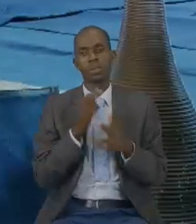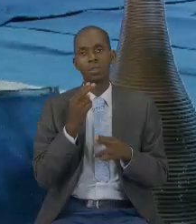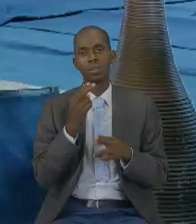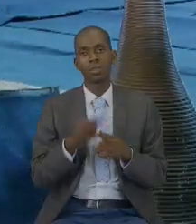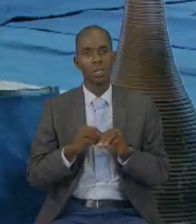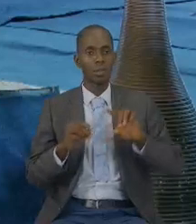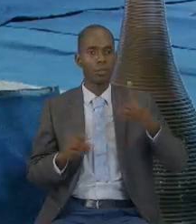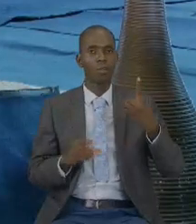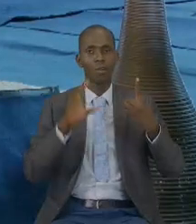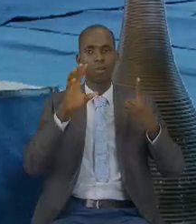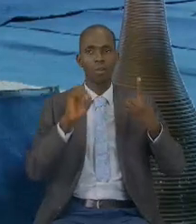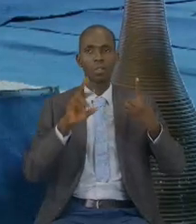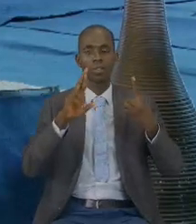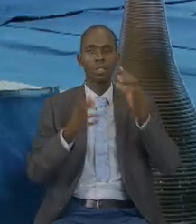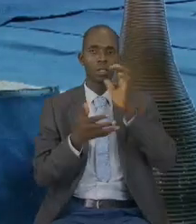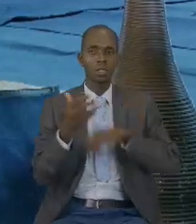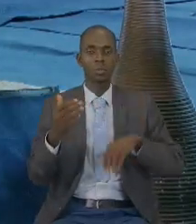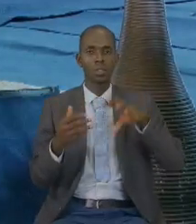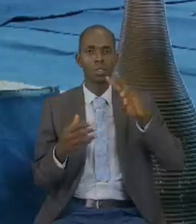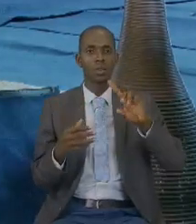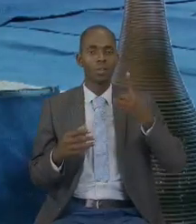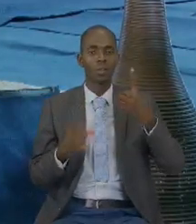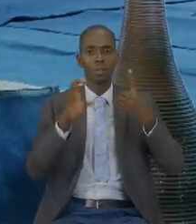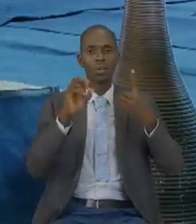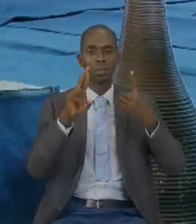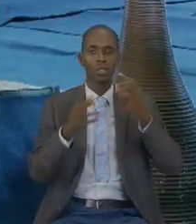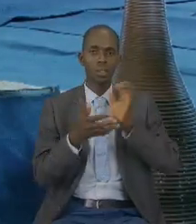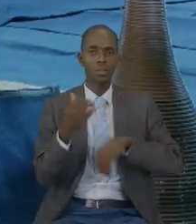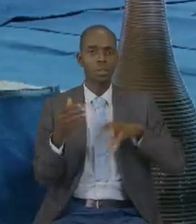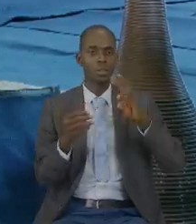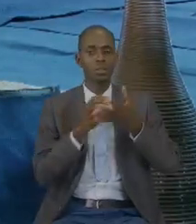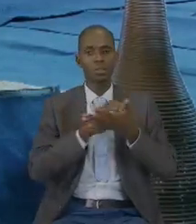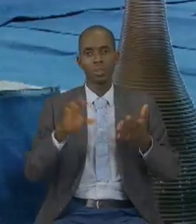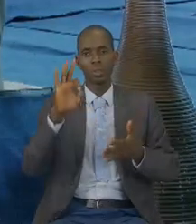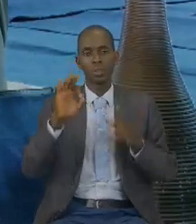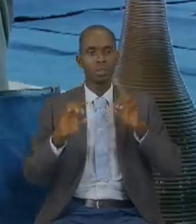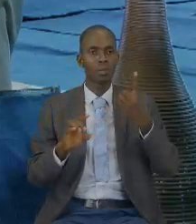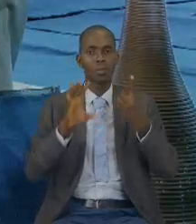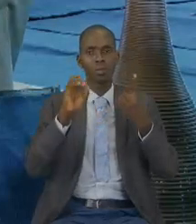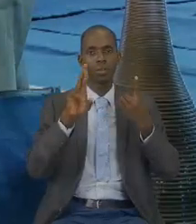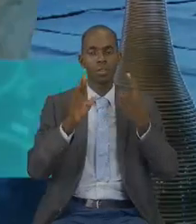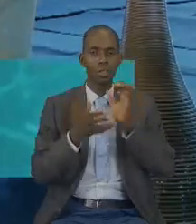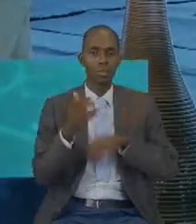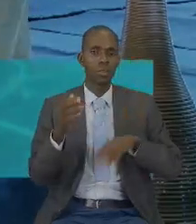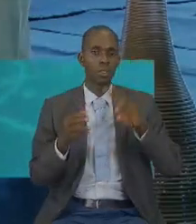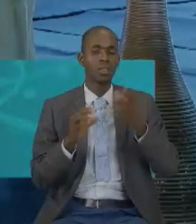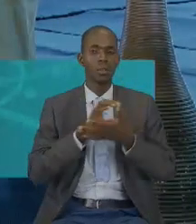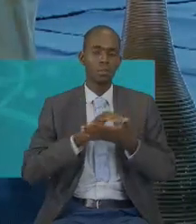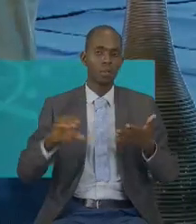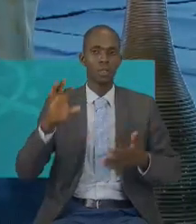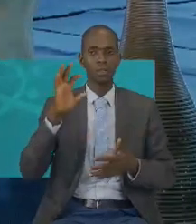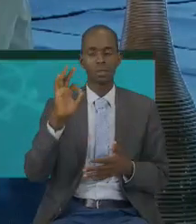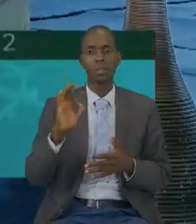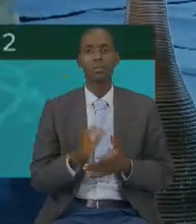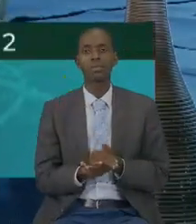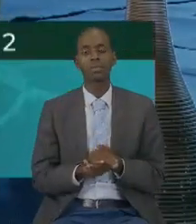Corinthians chapter 6, and I'm reading from verse 9. 1 Corinthians chapter 6, we're looking at